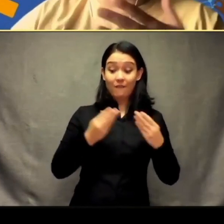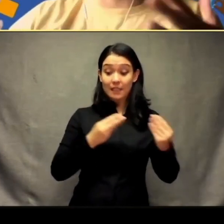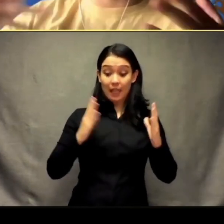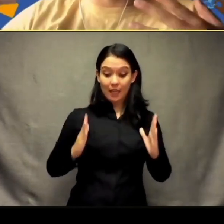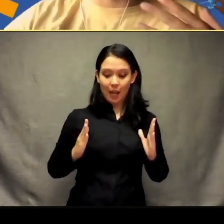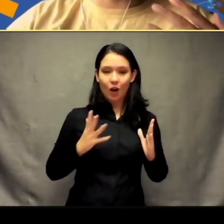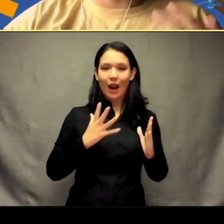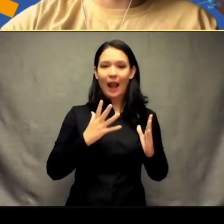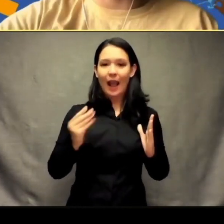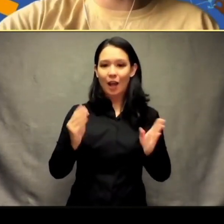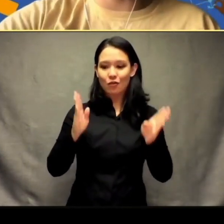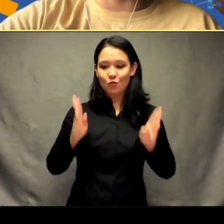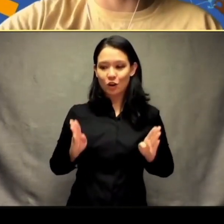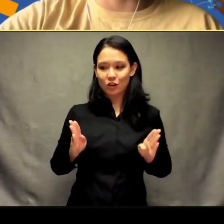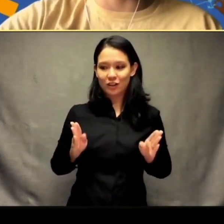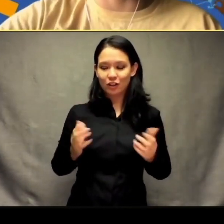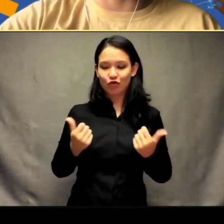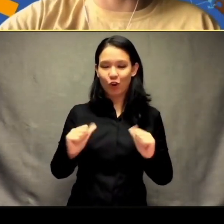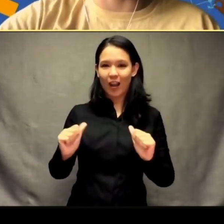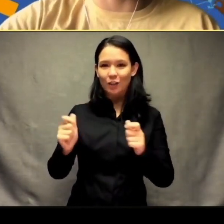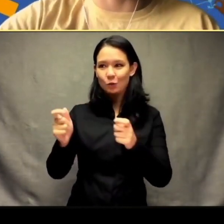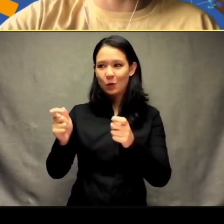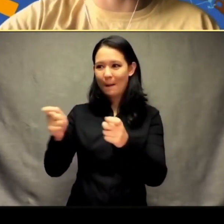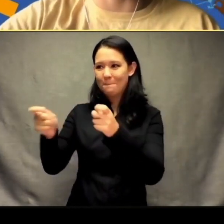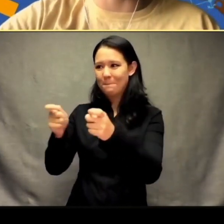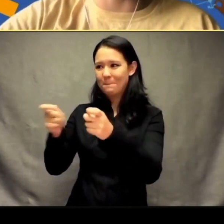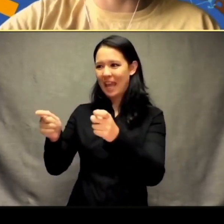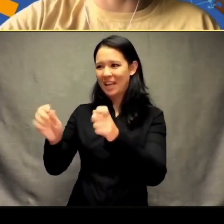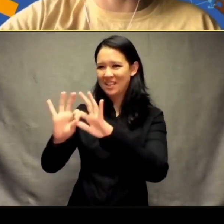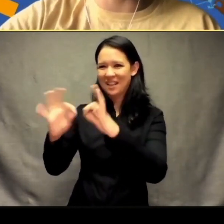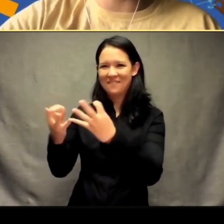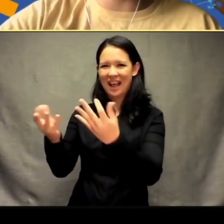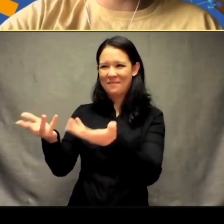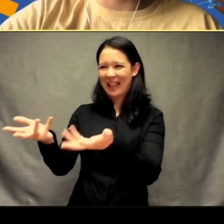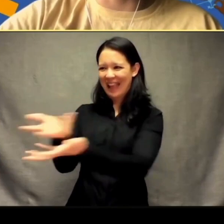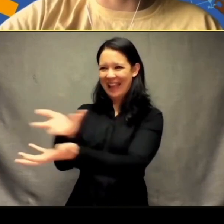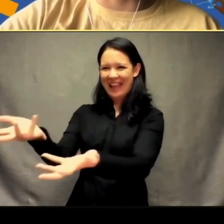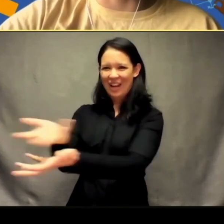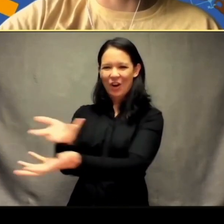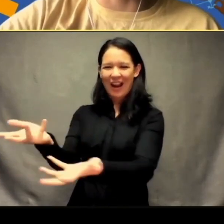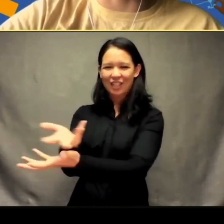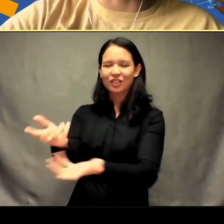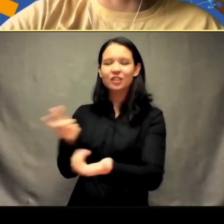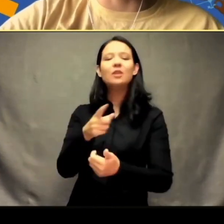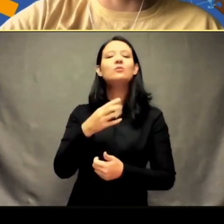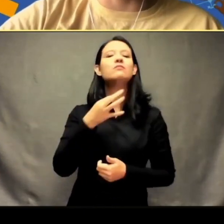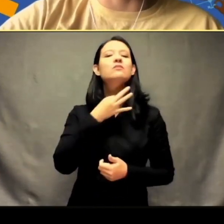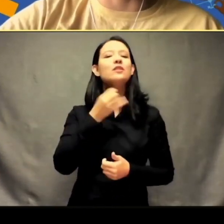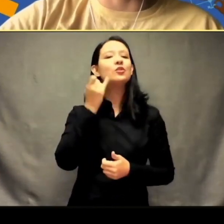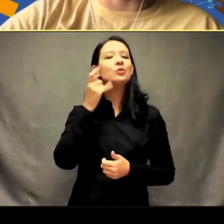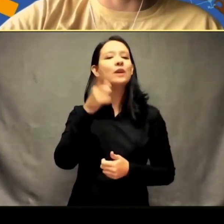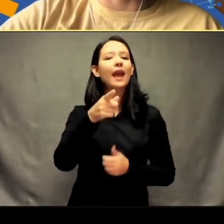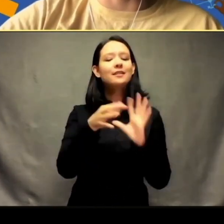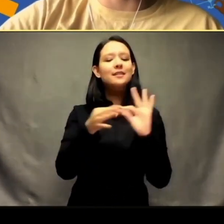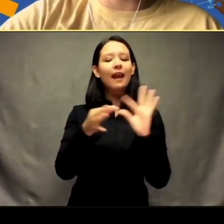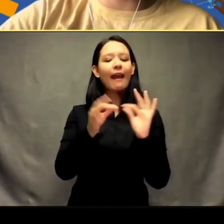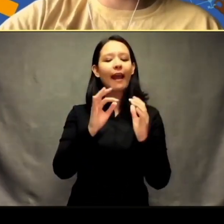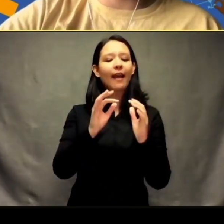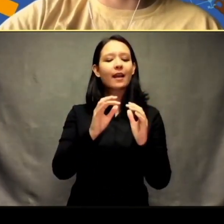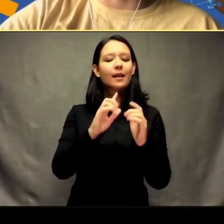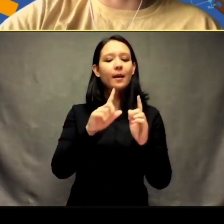somebody who's trying to manage family interactions. And I wonder if you could say a little bit about how you think